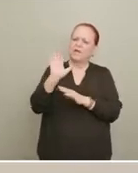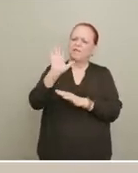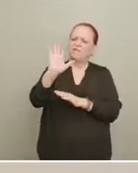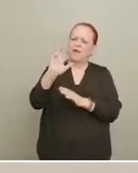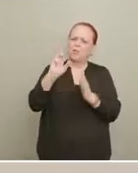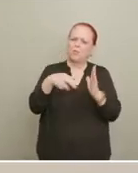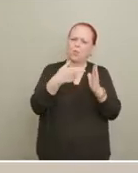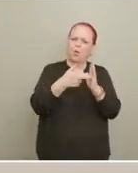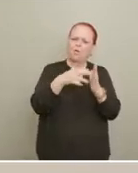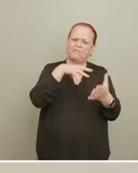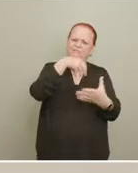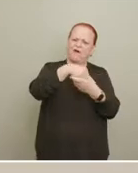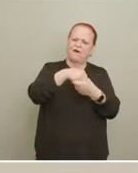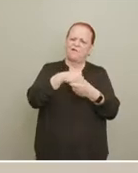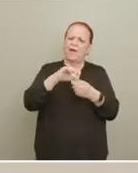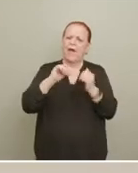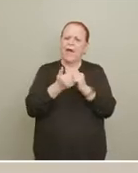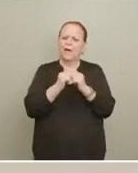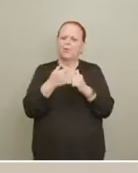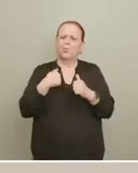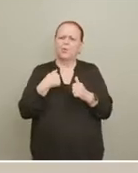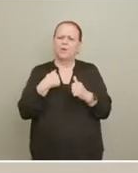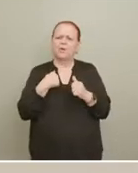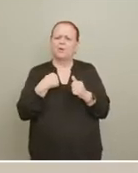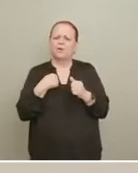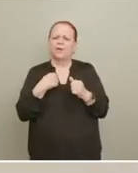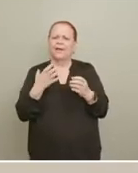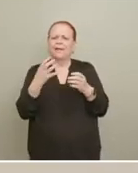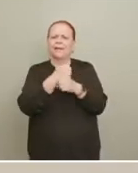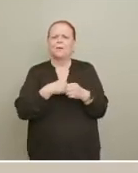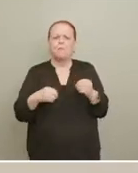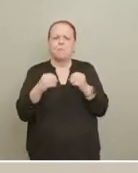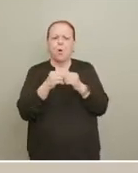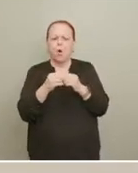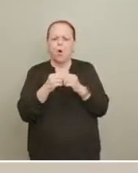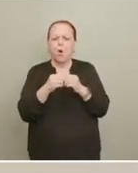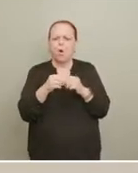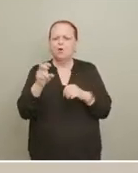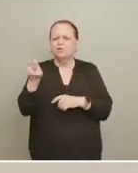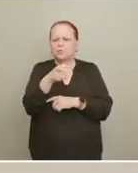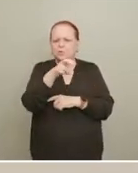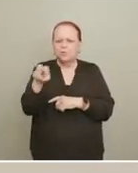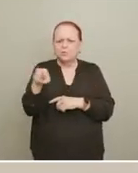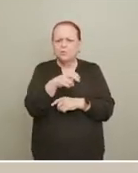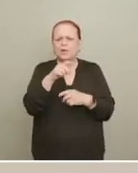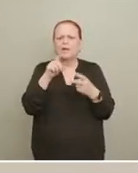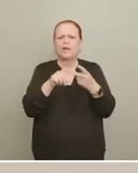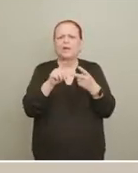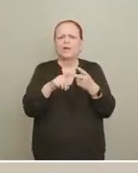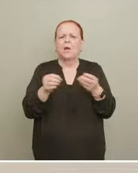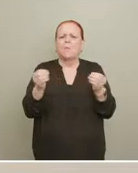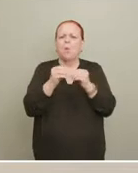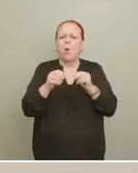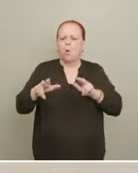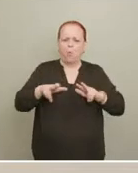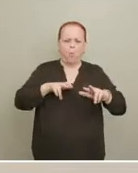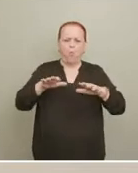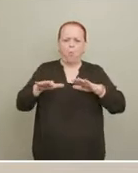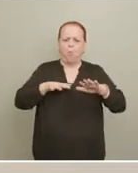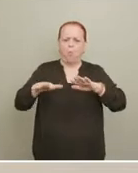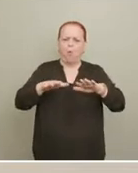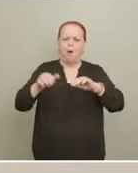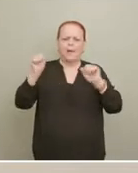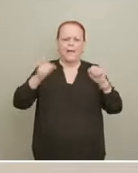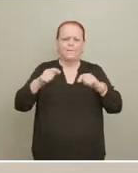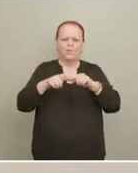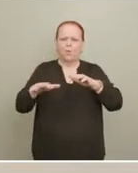to be related to how do we create more active transportation? How do we create more walkable communities from the county perspective? And that's